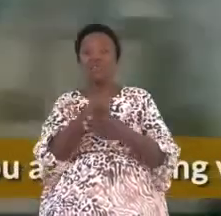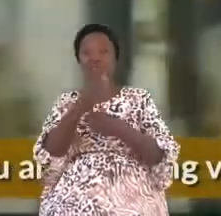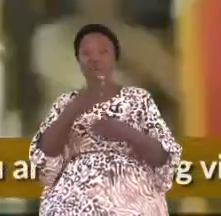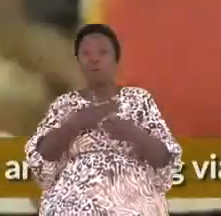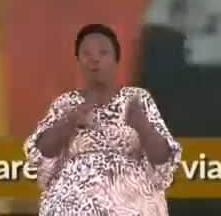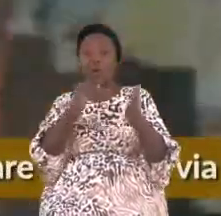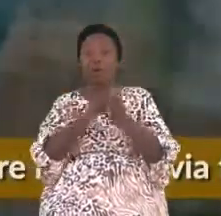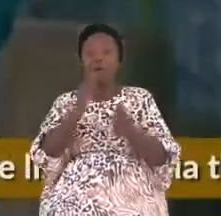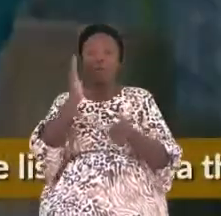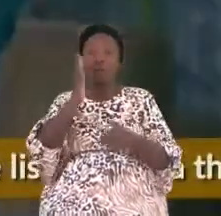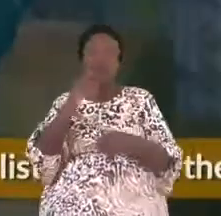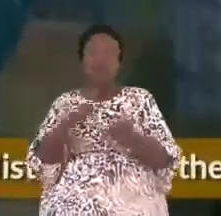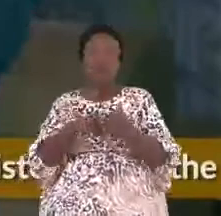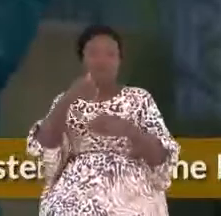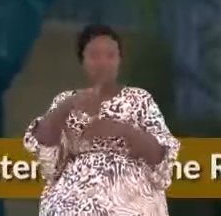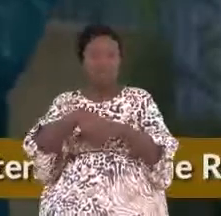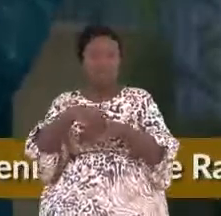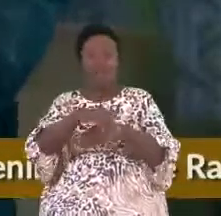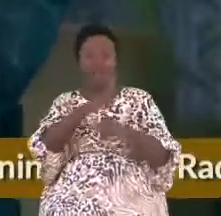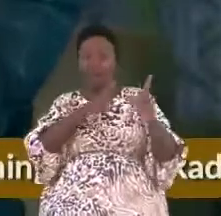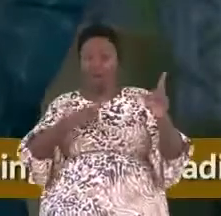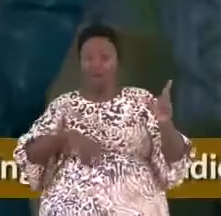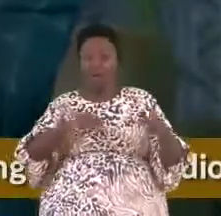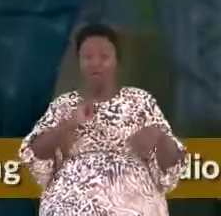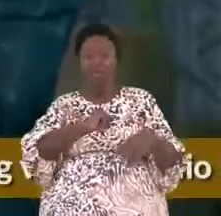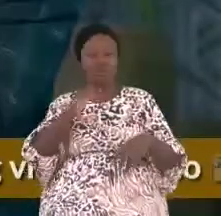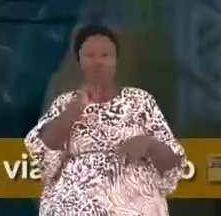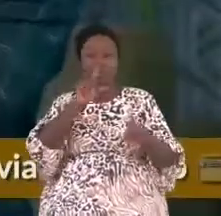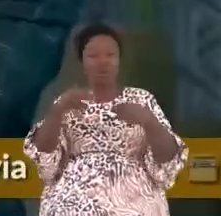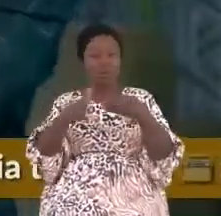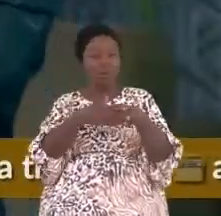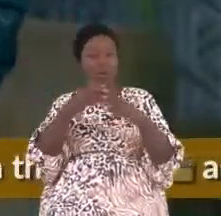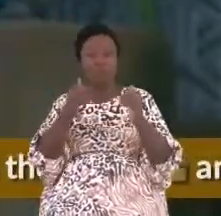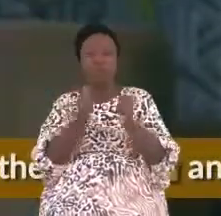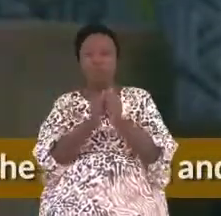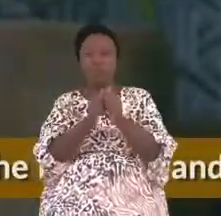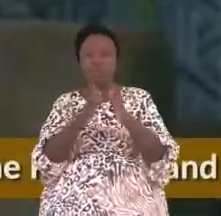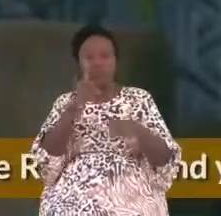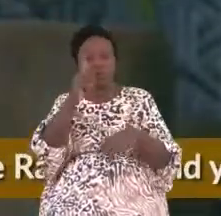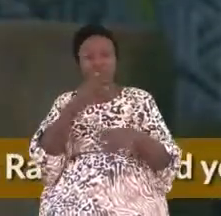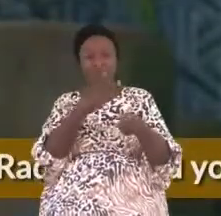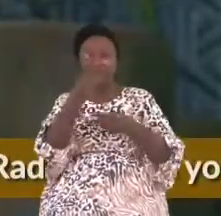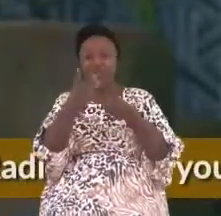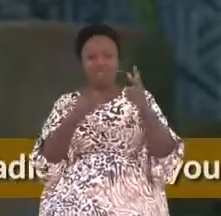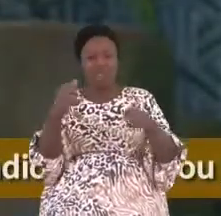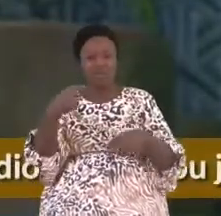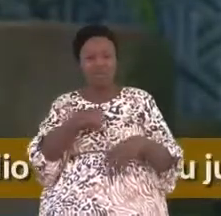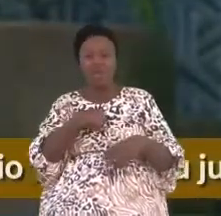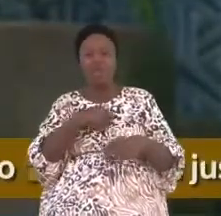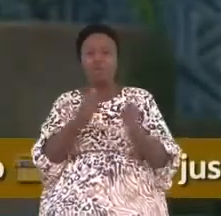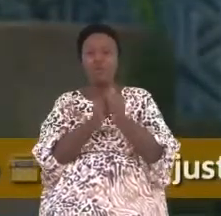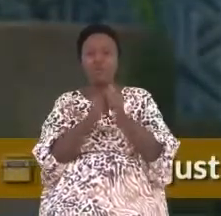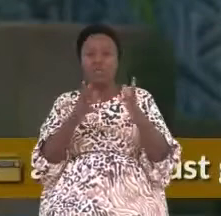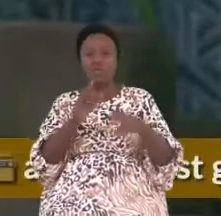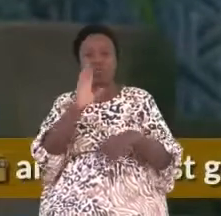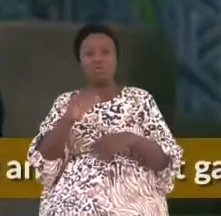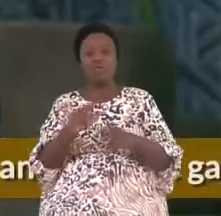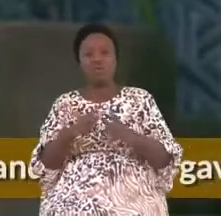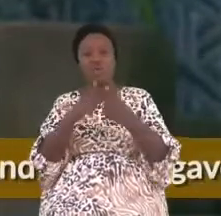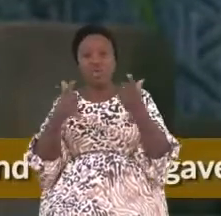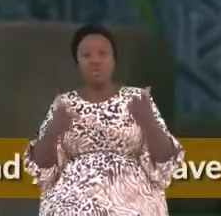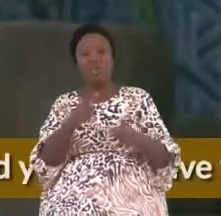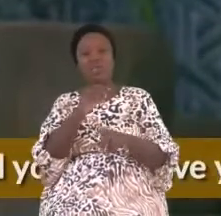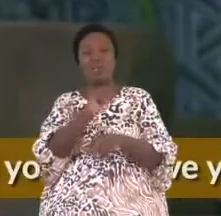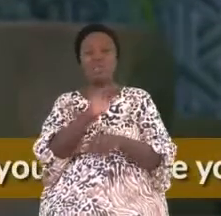tonight lord i will not go back without your blessing without your supernatural touch be praying at this